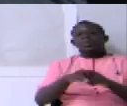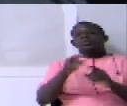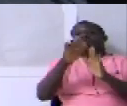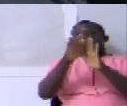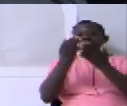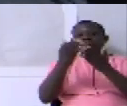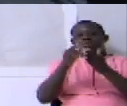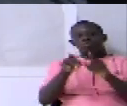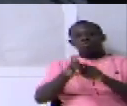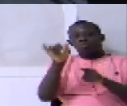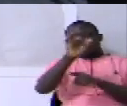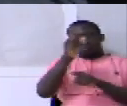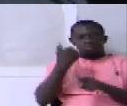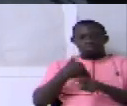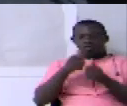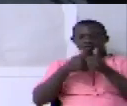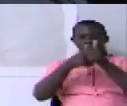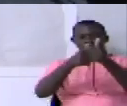manual?